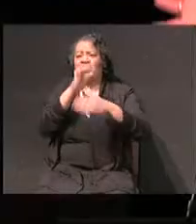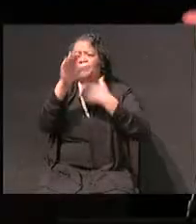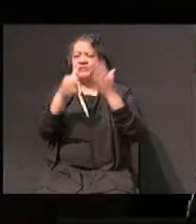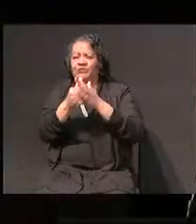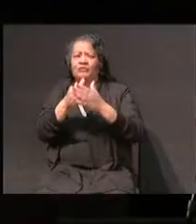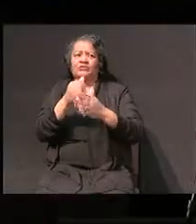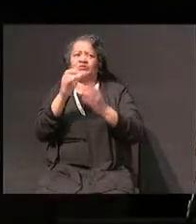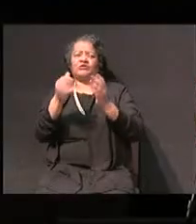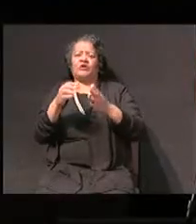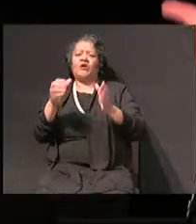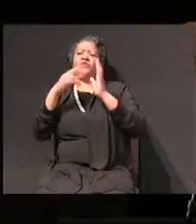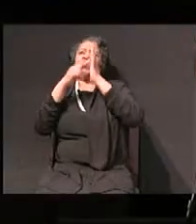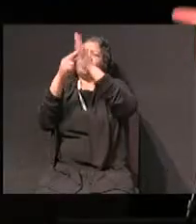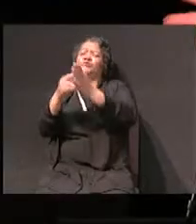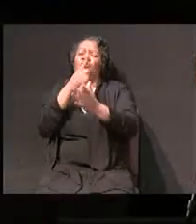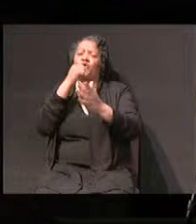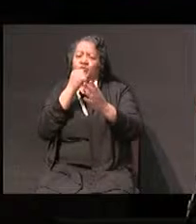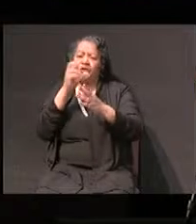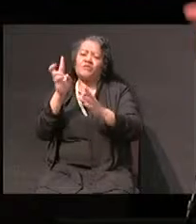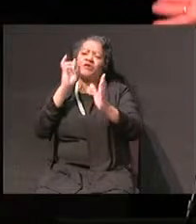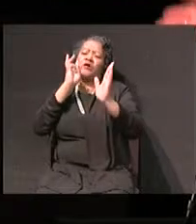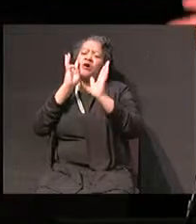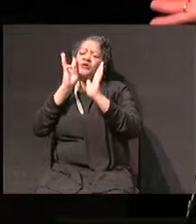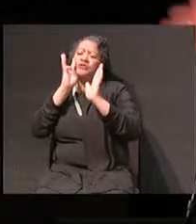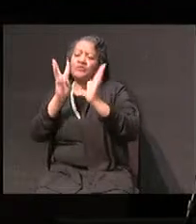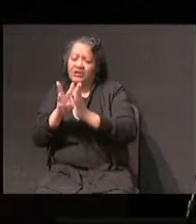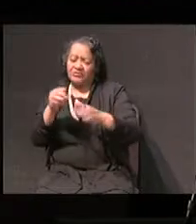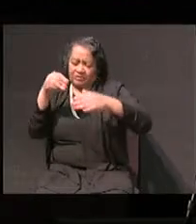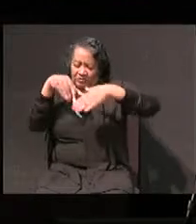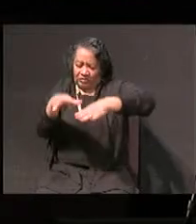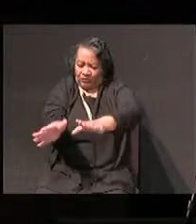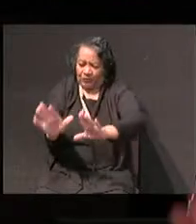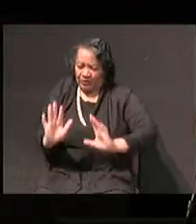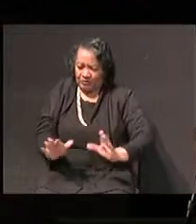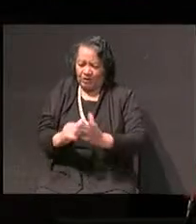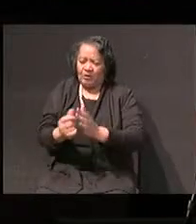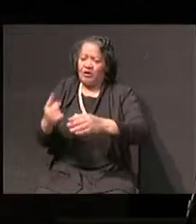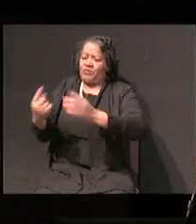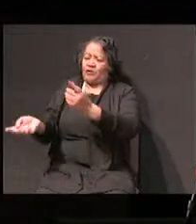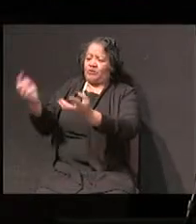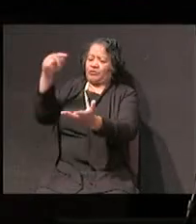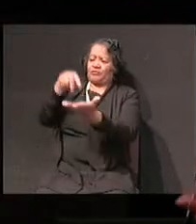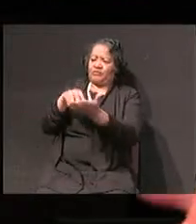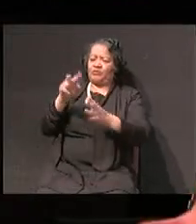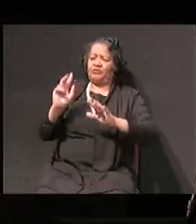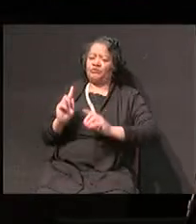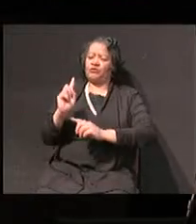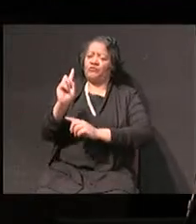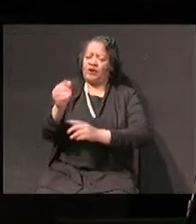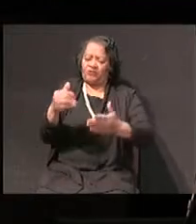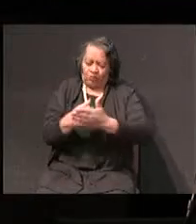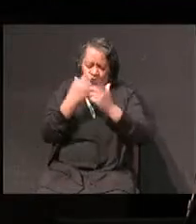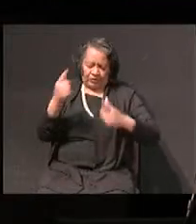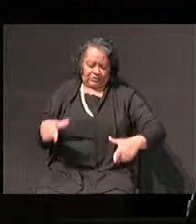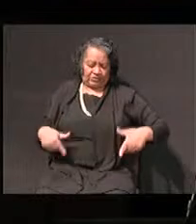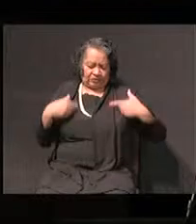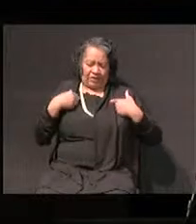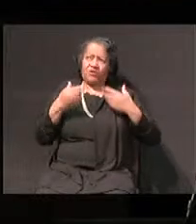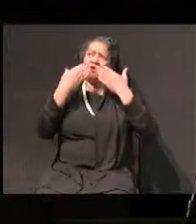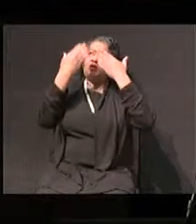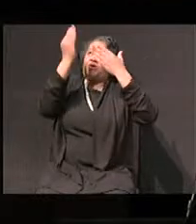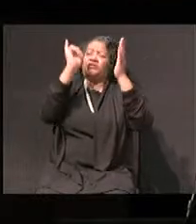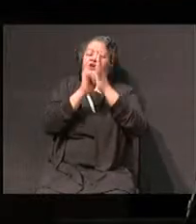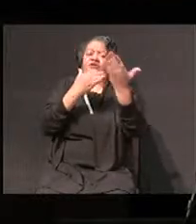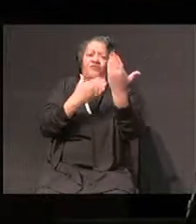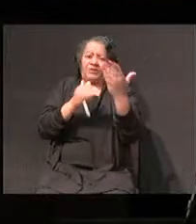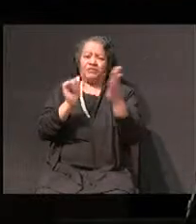the representation of those that went down in that watery grave to come up and walk in the newness of life. God, we thank you